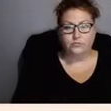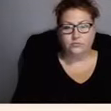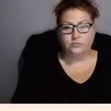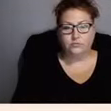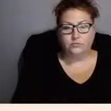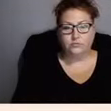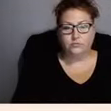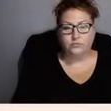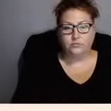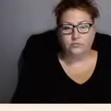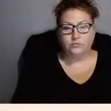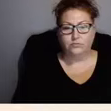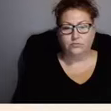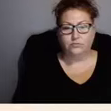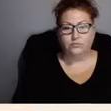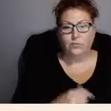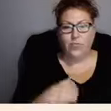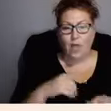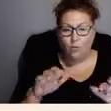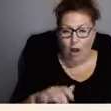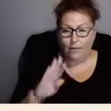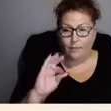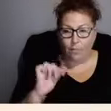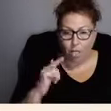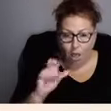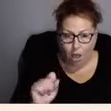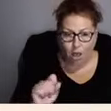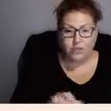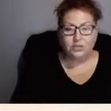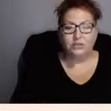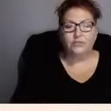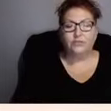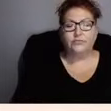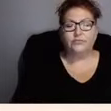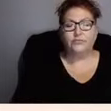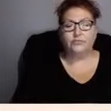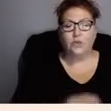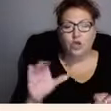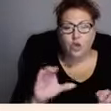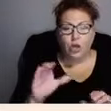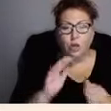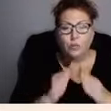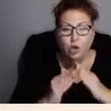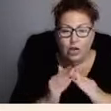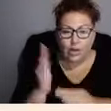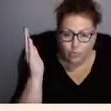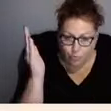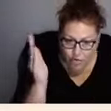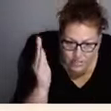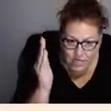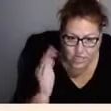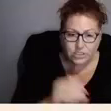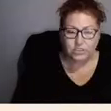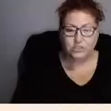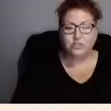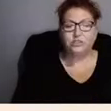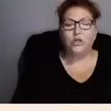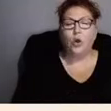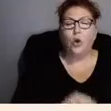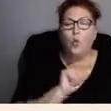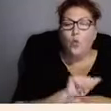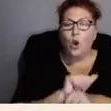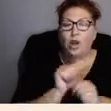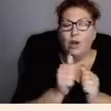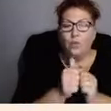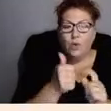I'm writing blogs and editorials and doing community presentations,